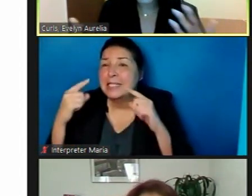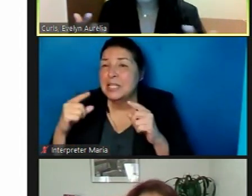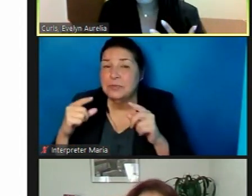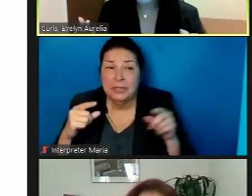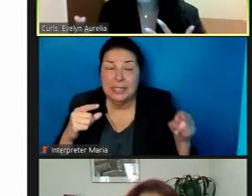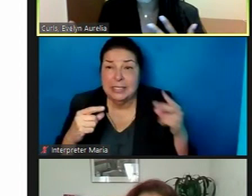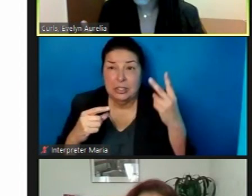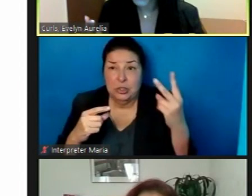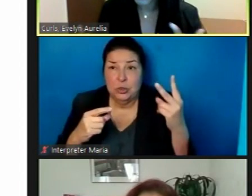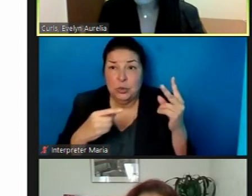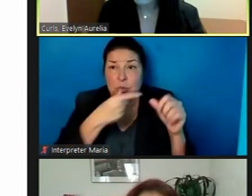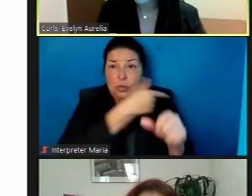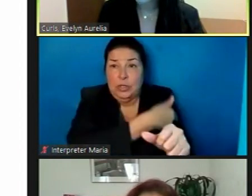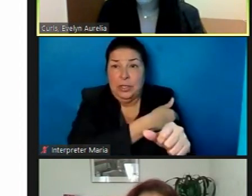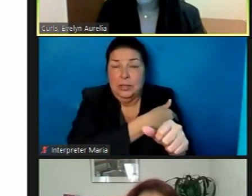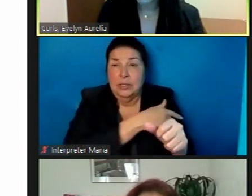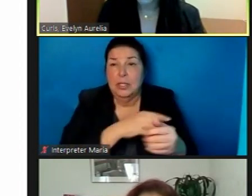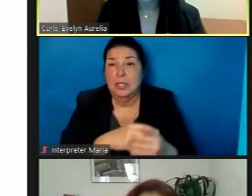about 72%